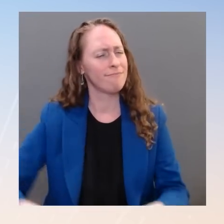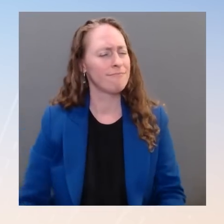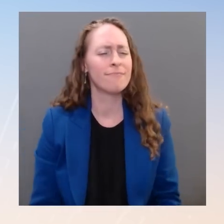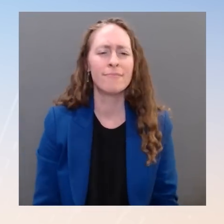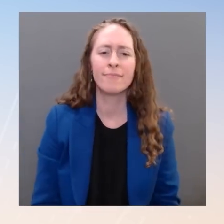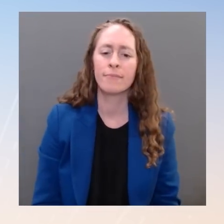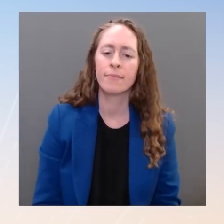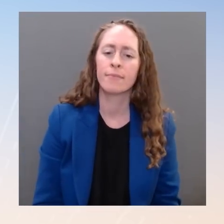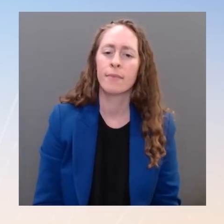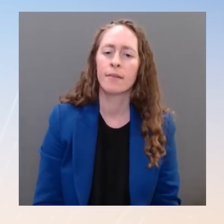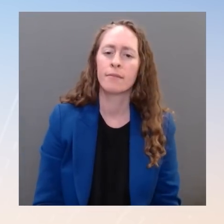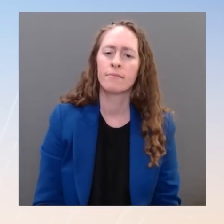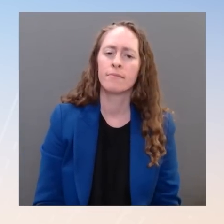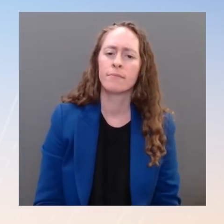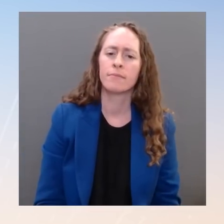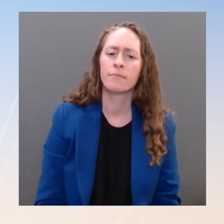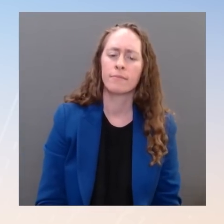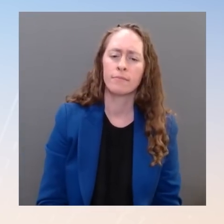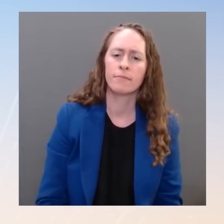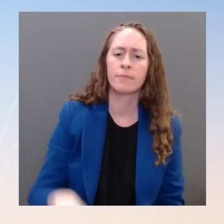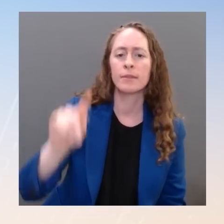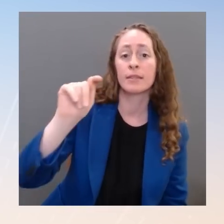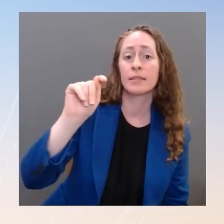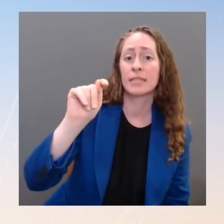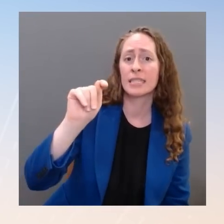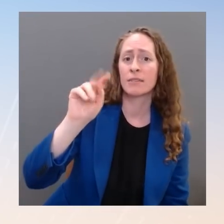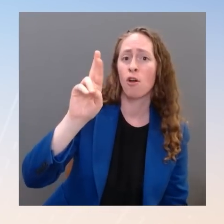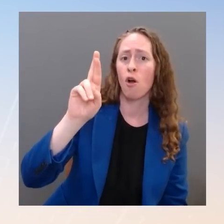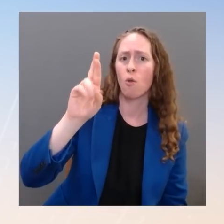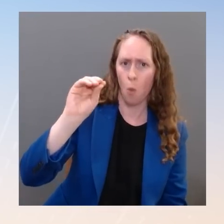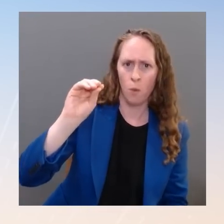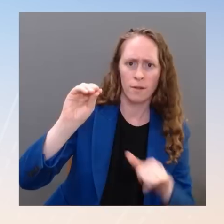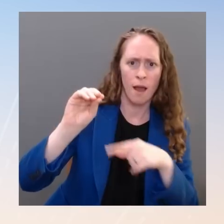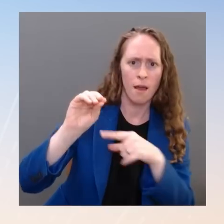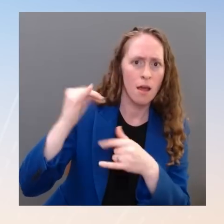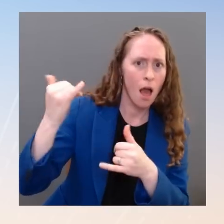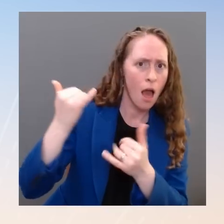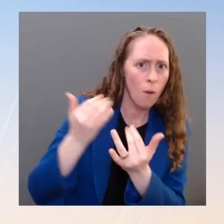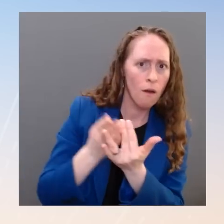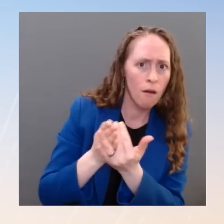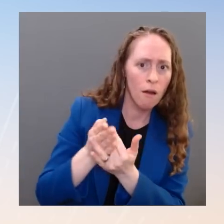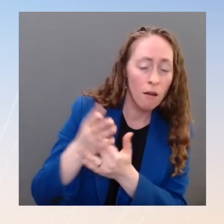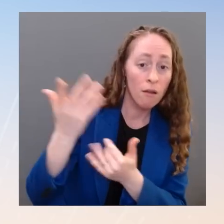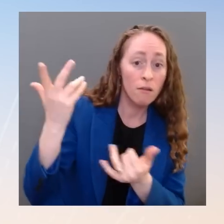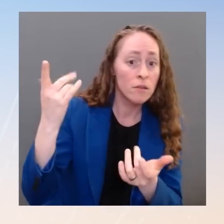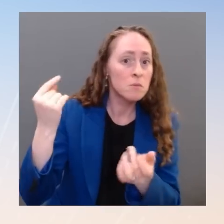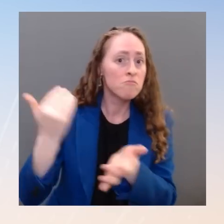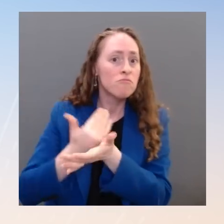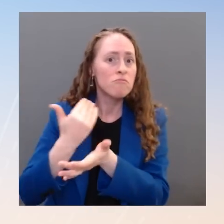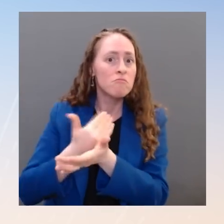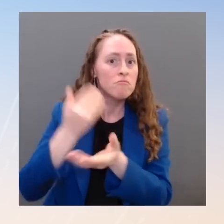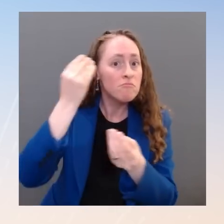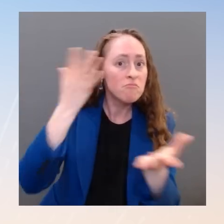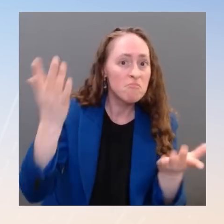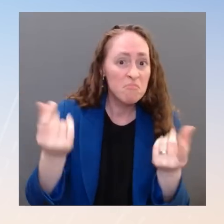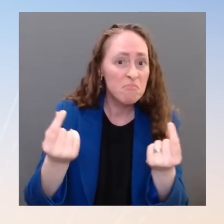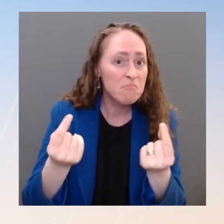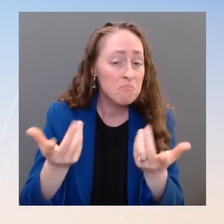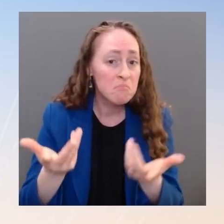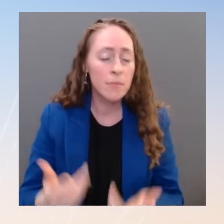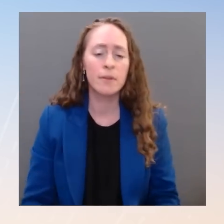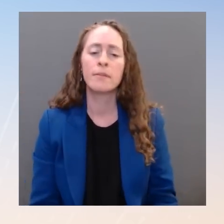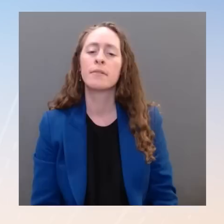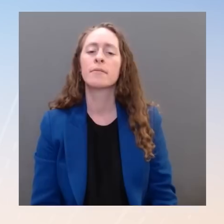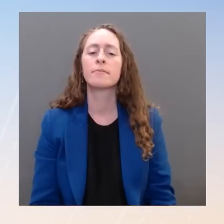at this point, the administration doesn't have anything to announce in terms of... They verbally did the TRO. They have not done, I don't believe, a